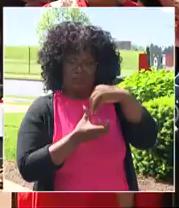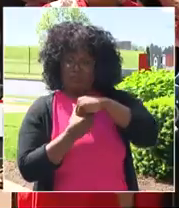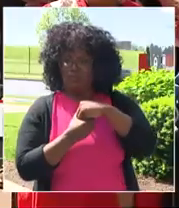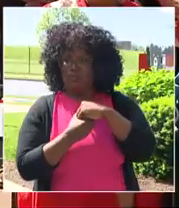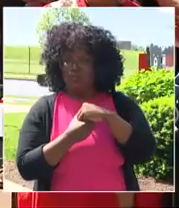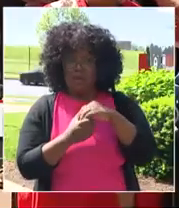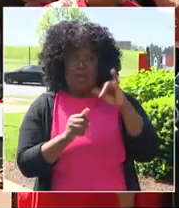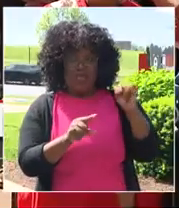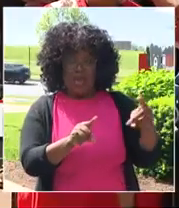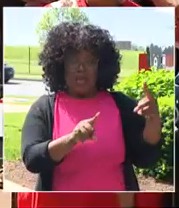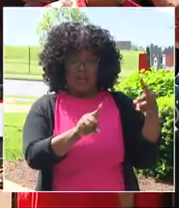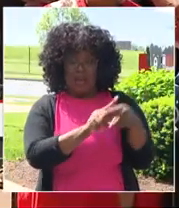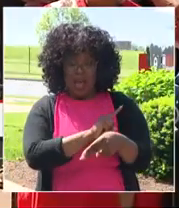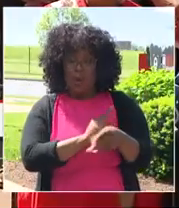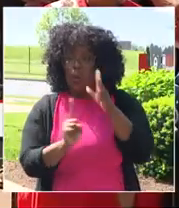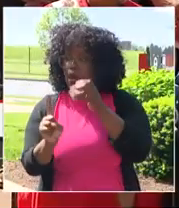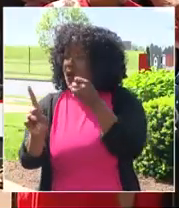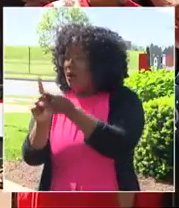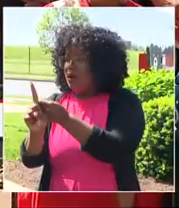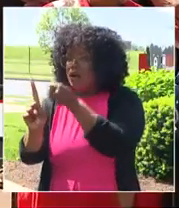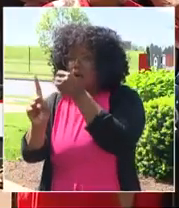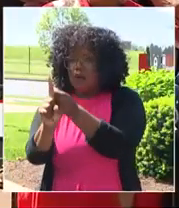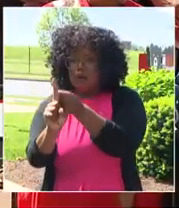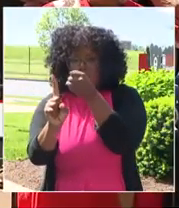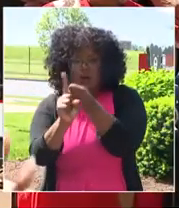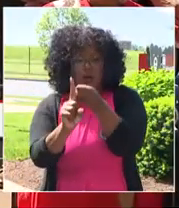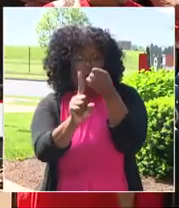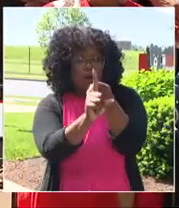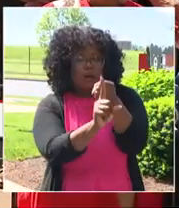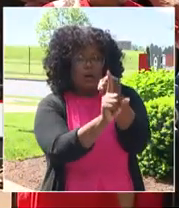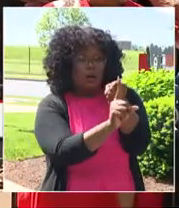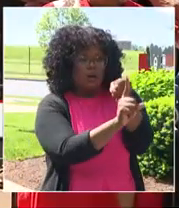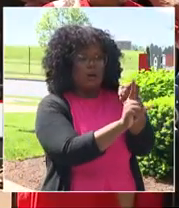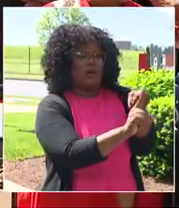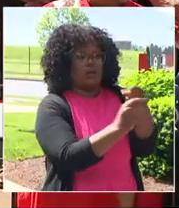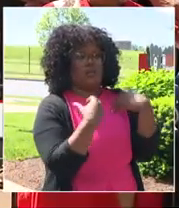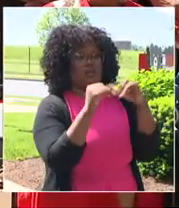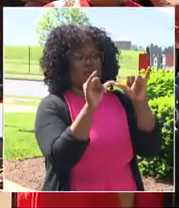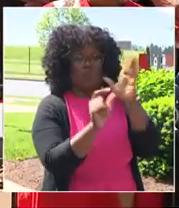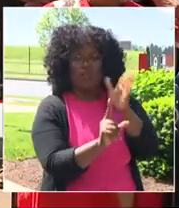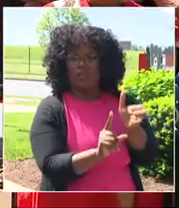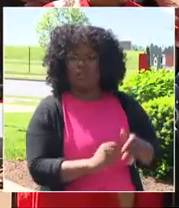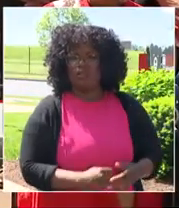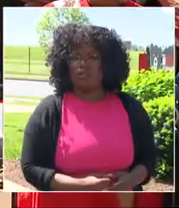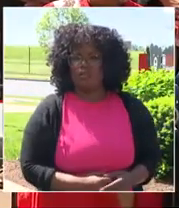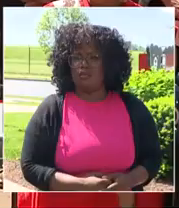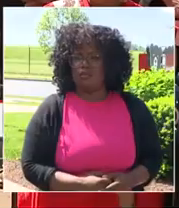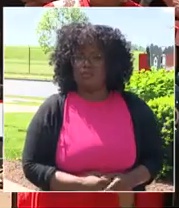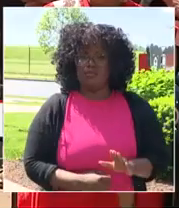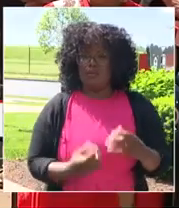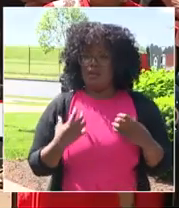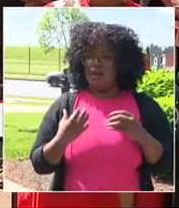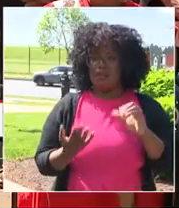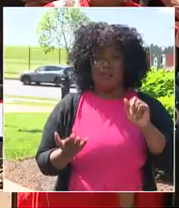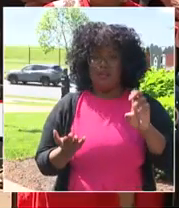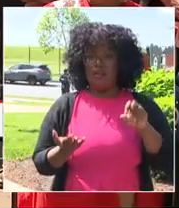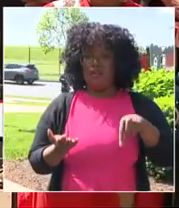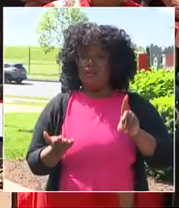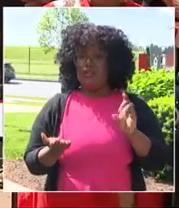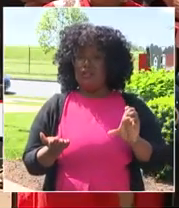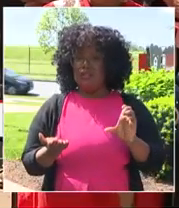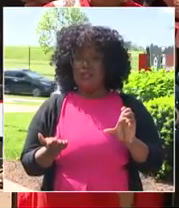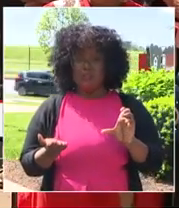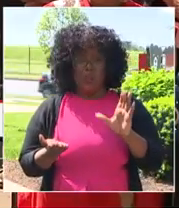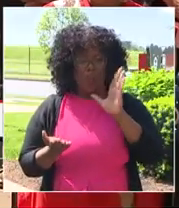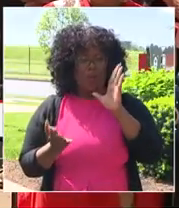D.C.'s hospitals and our health care infrastructure. Health care in our region will be demonstrably worse for everyone who relies on our